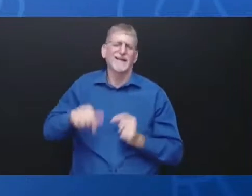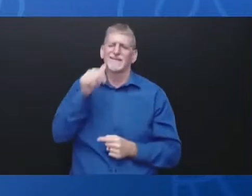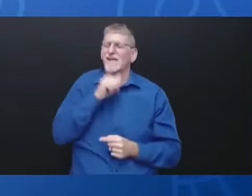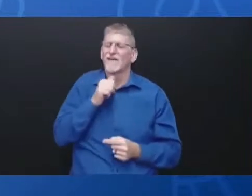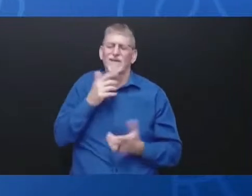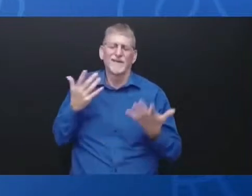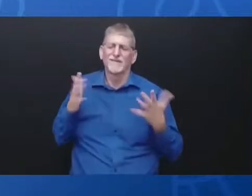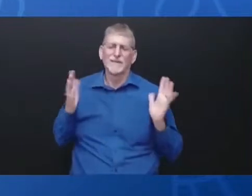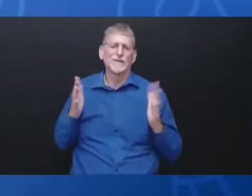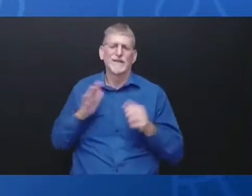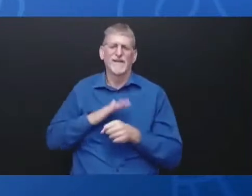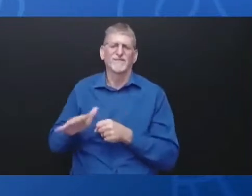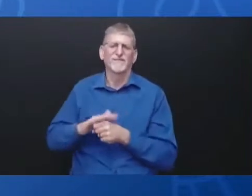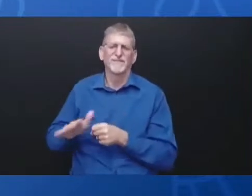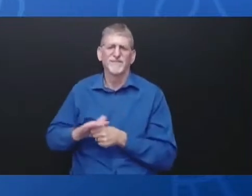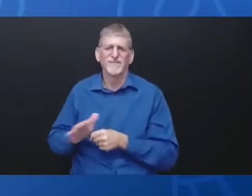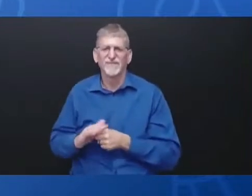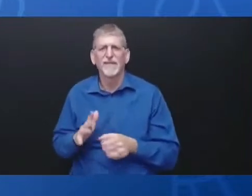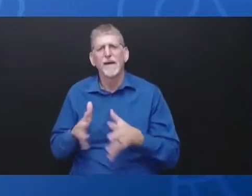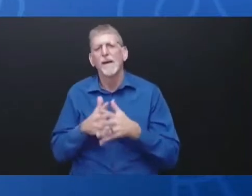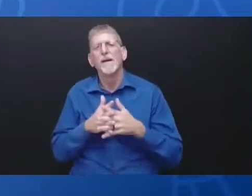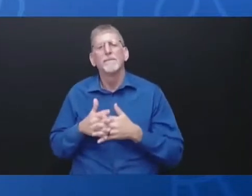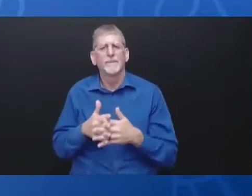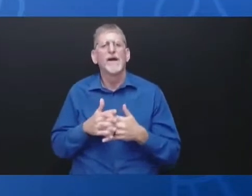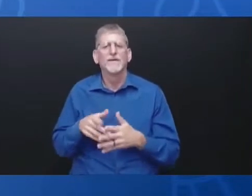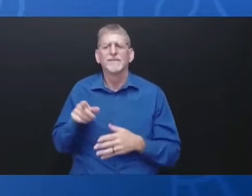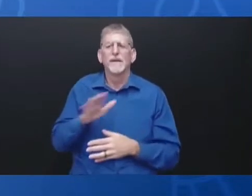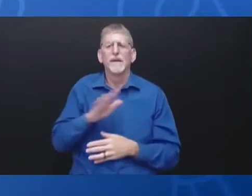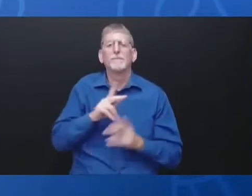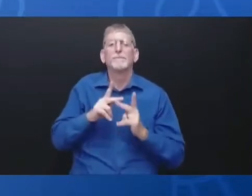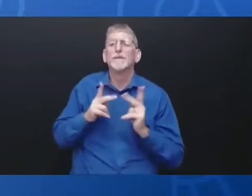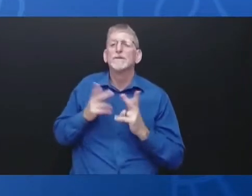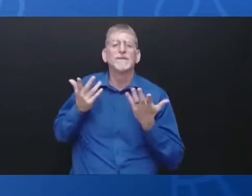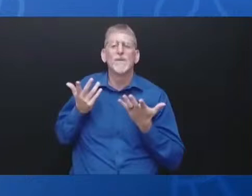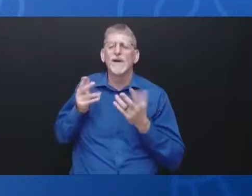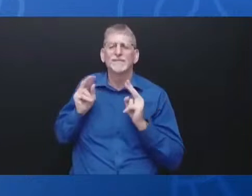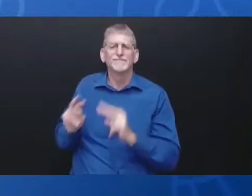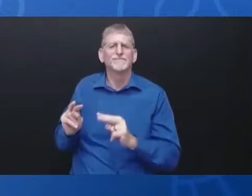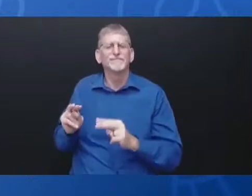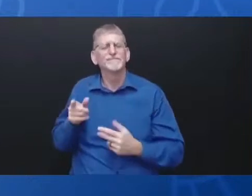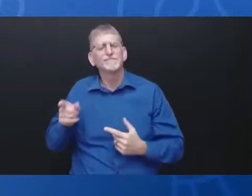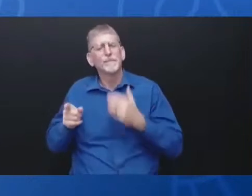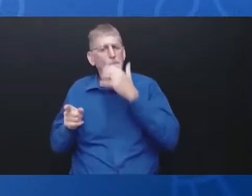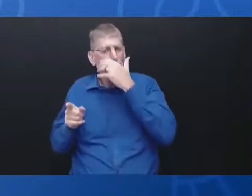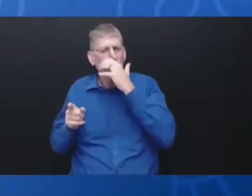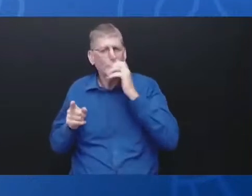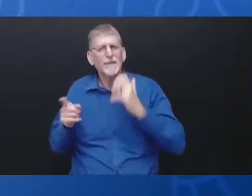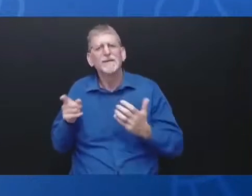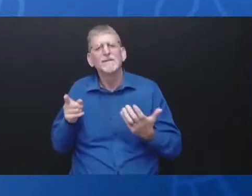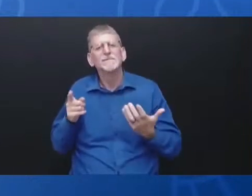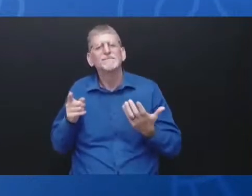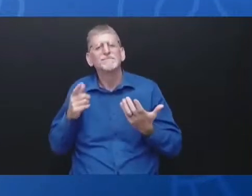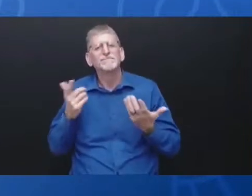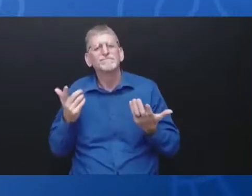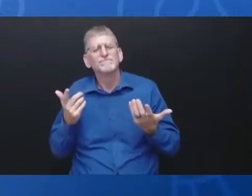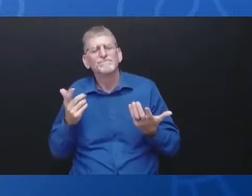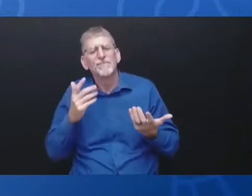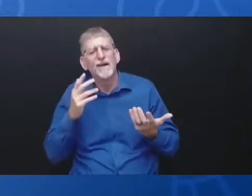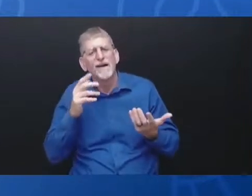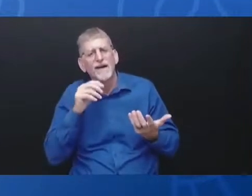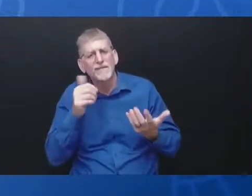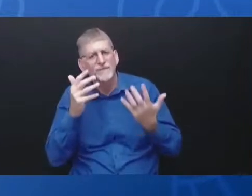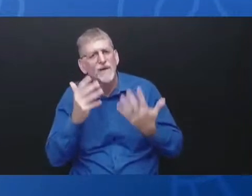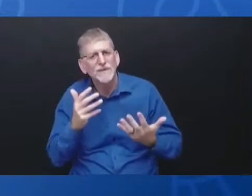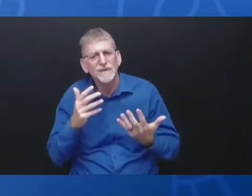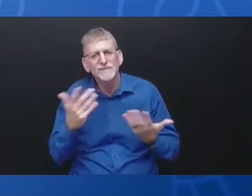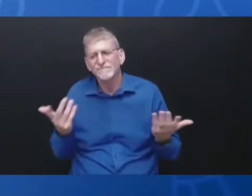America's position in this kind of a regard, it's an unfortunate framework of war and of tensions and conflict